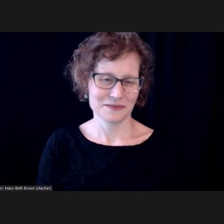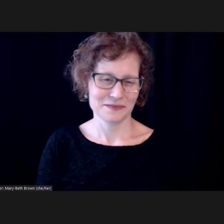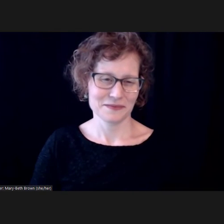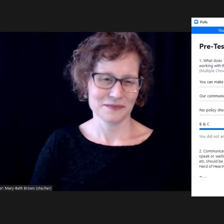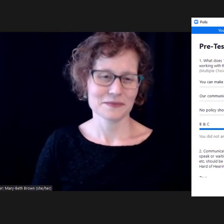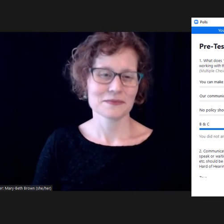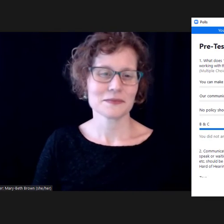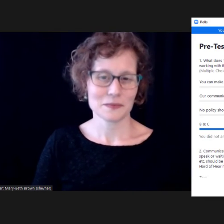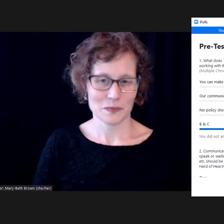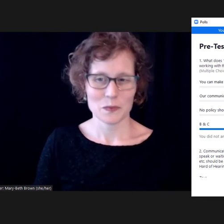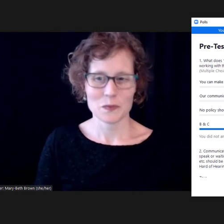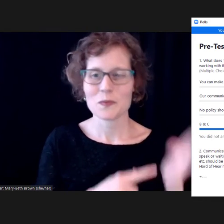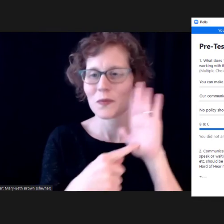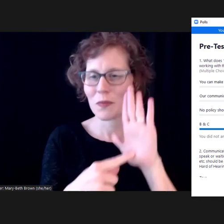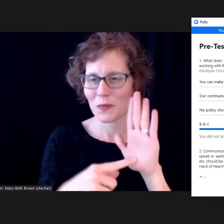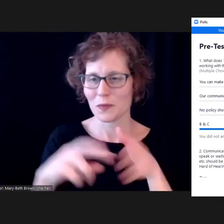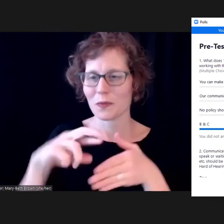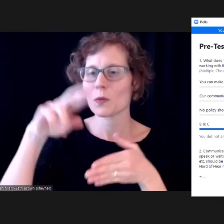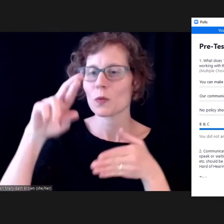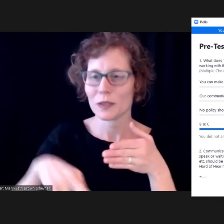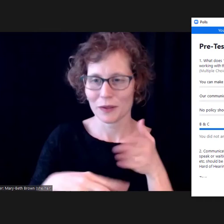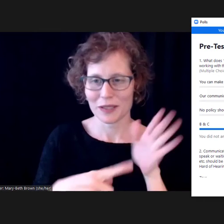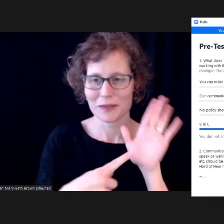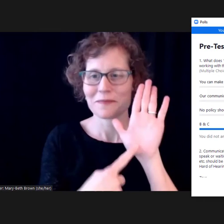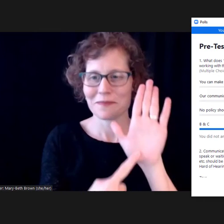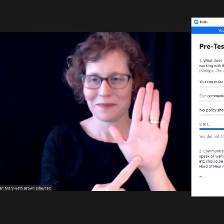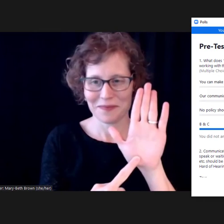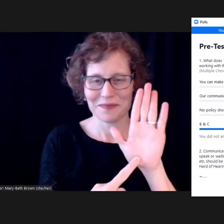And share the results with you all.